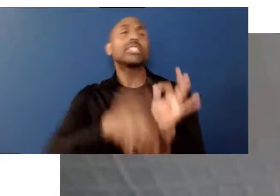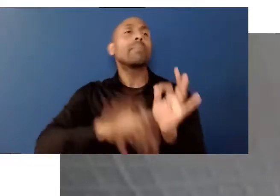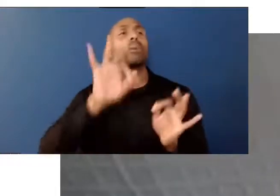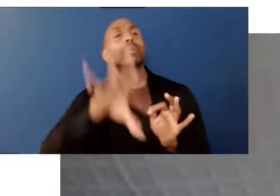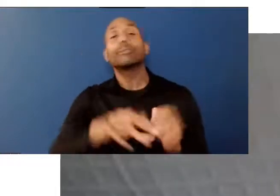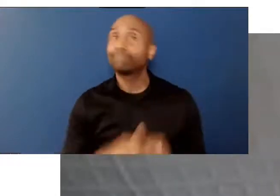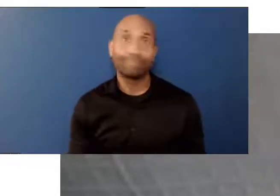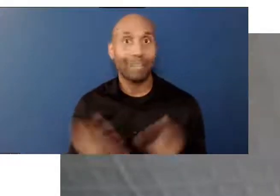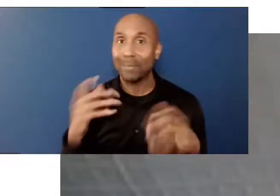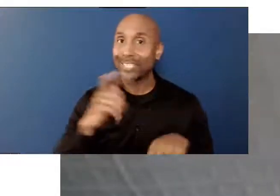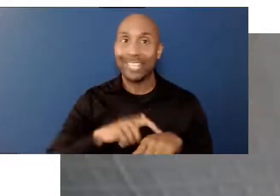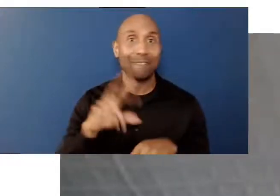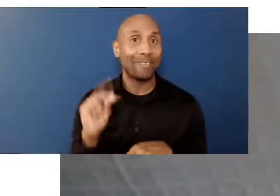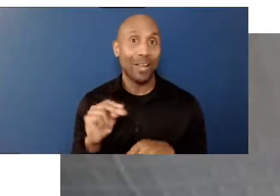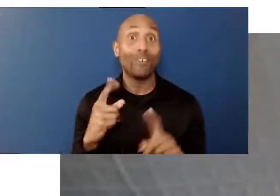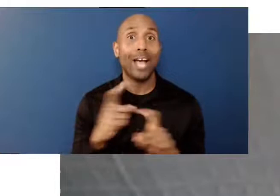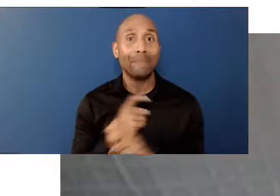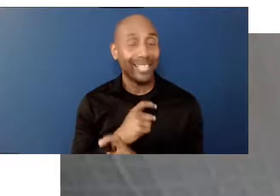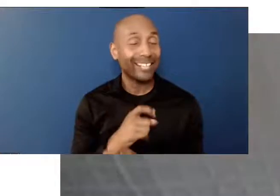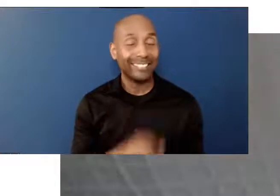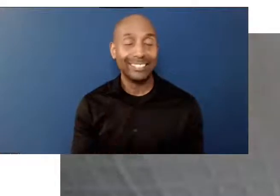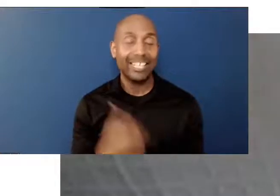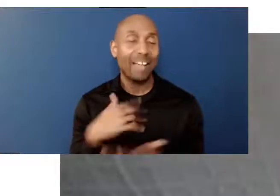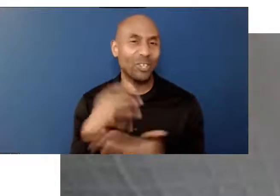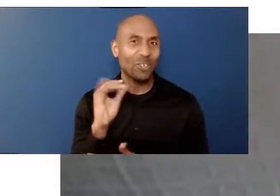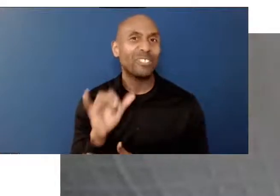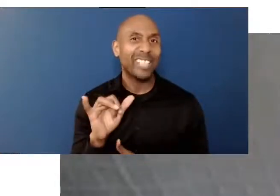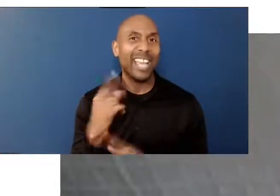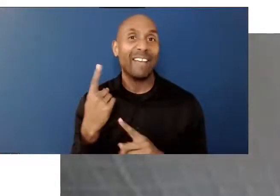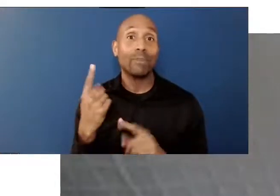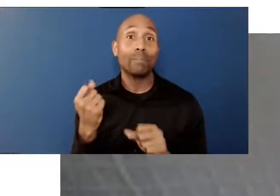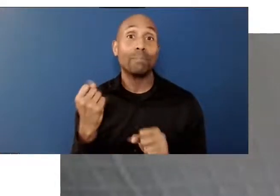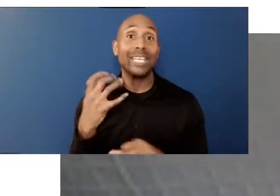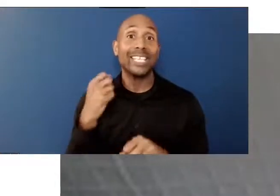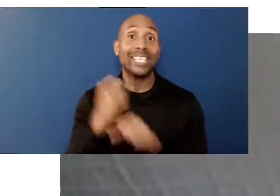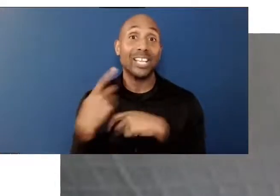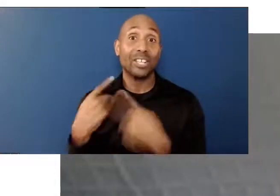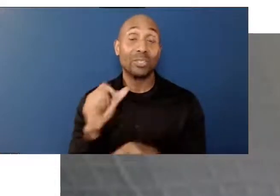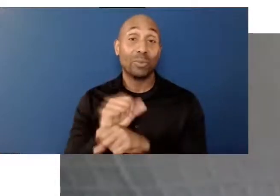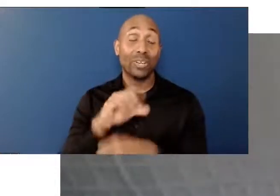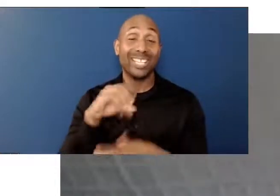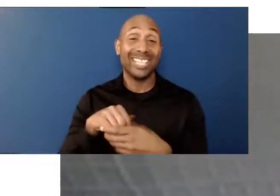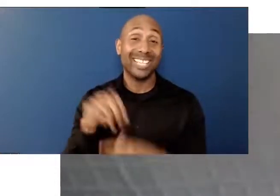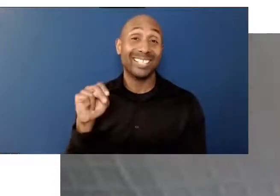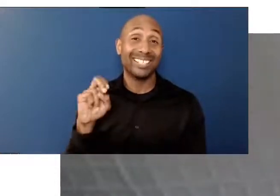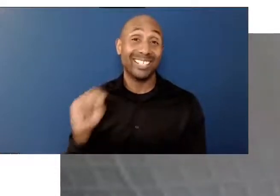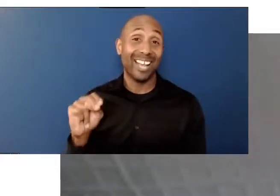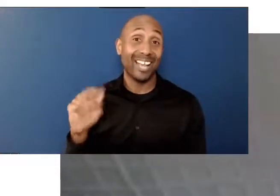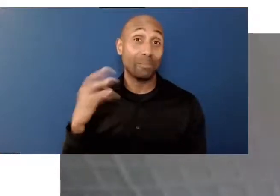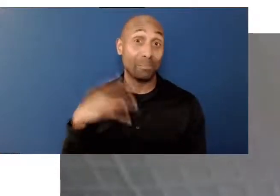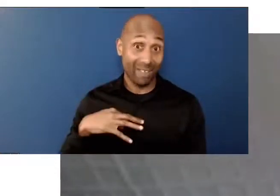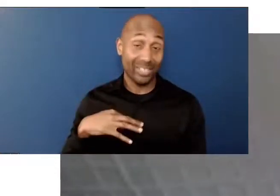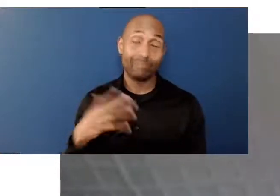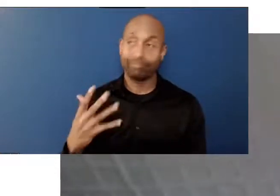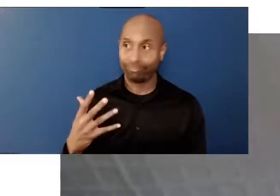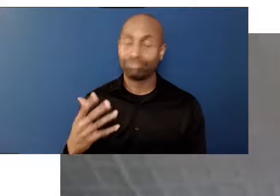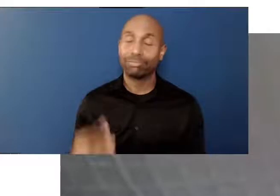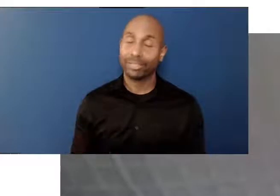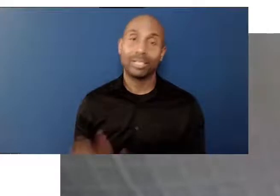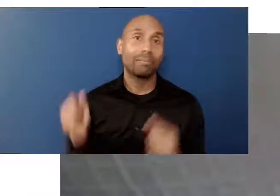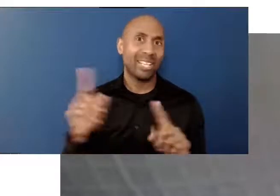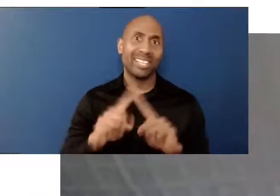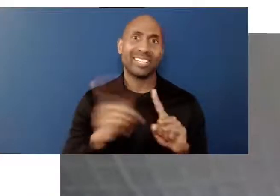in my years of working in the nonprofit sector is that there are so many organizations that I still don't even know